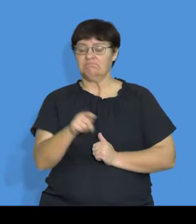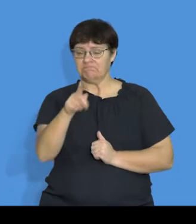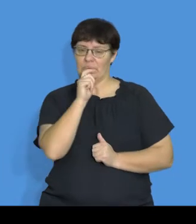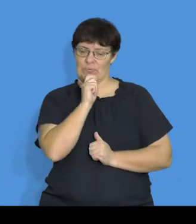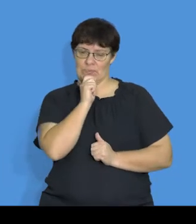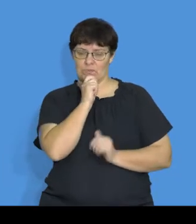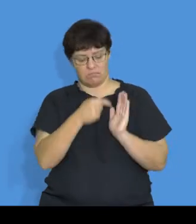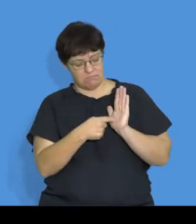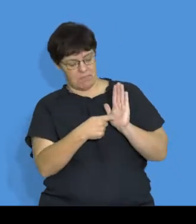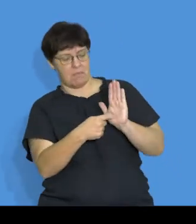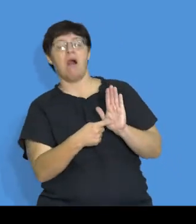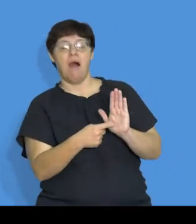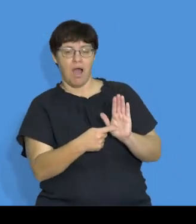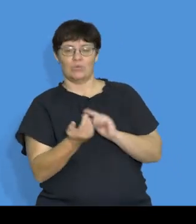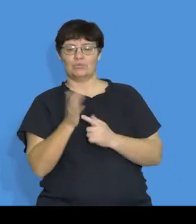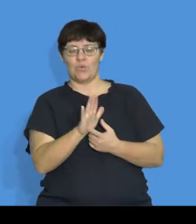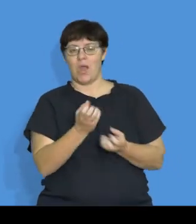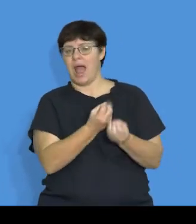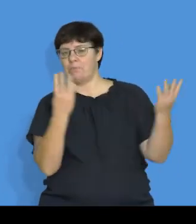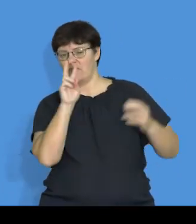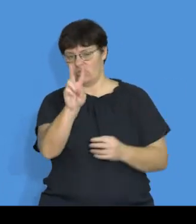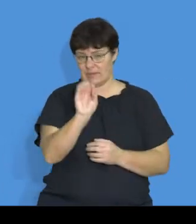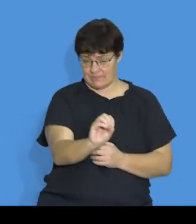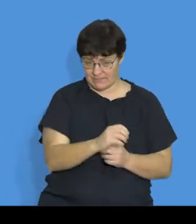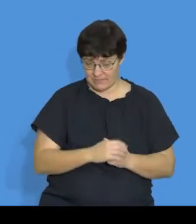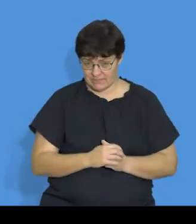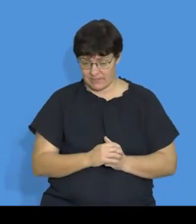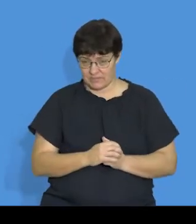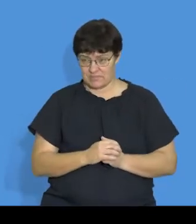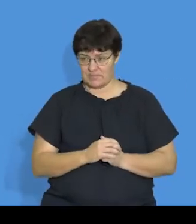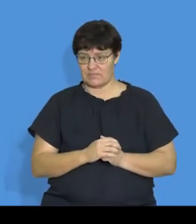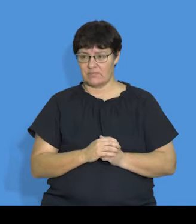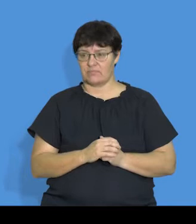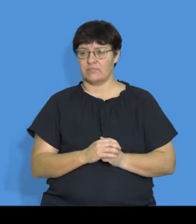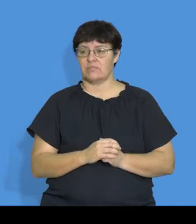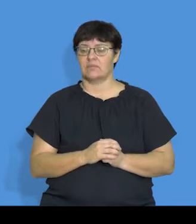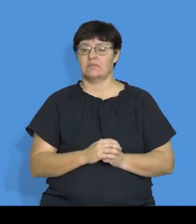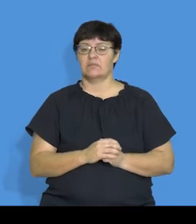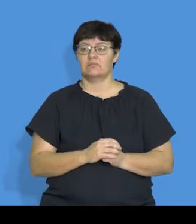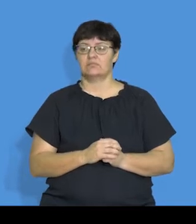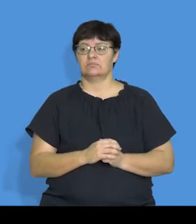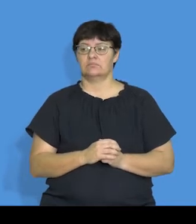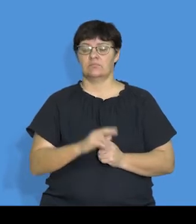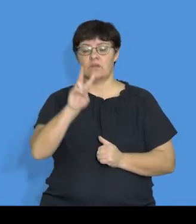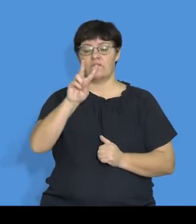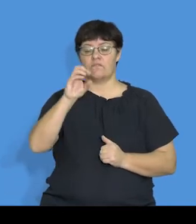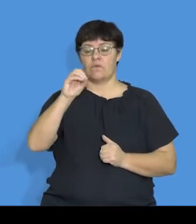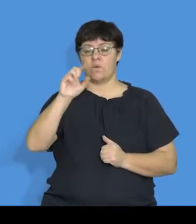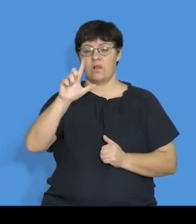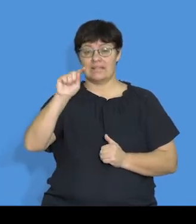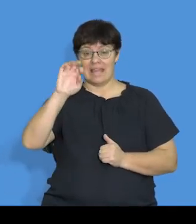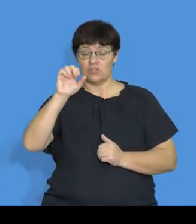use. So there's a difference between voltmeter and voltage. So voltage is actually the